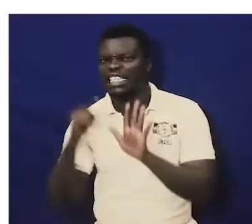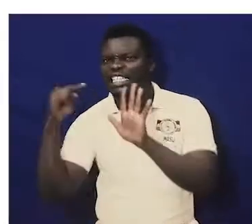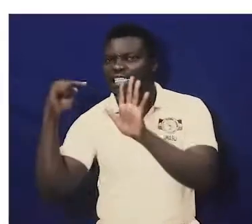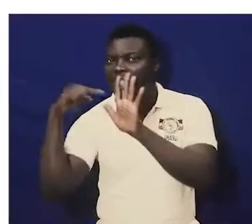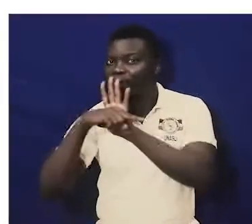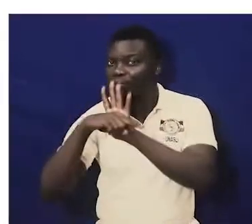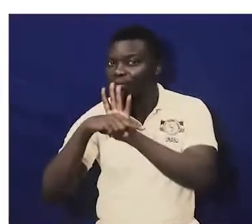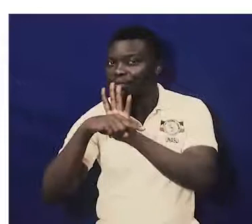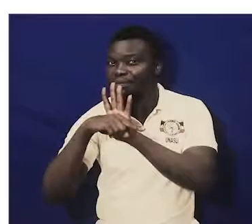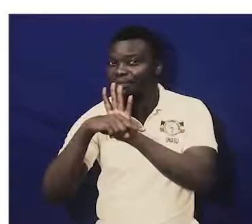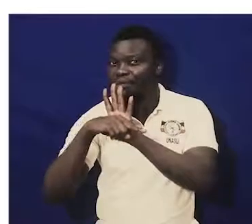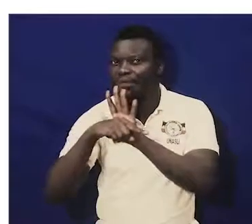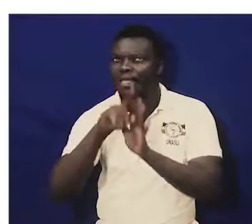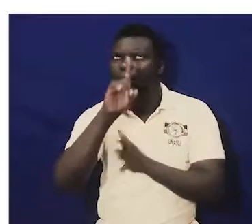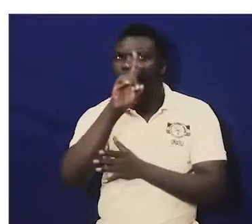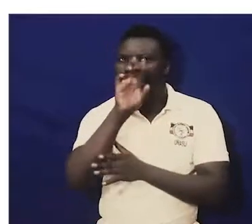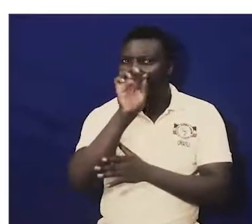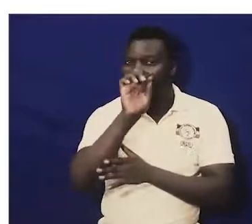Subtract